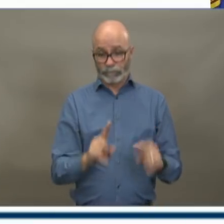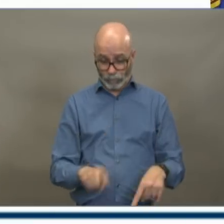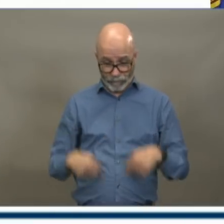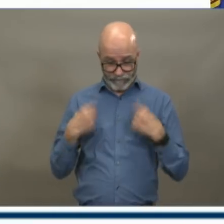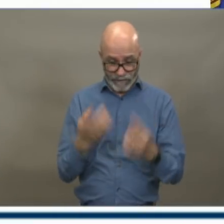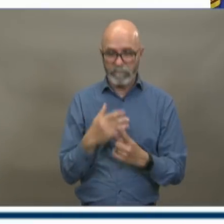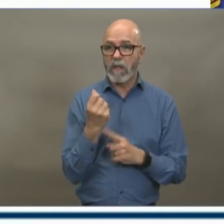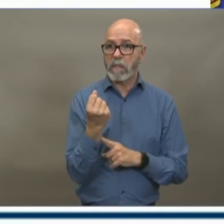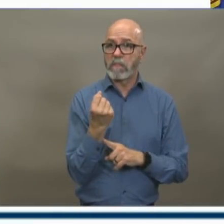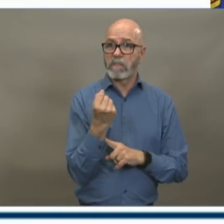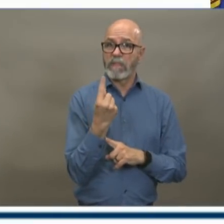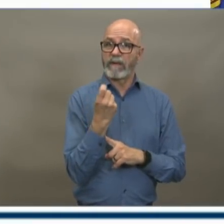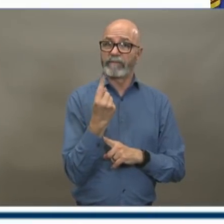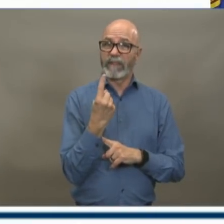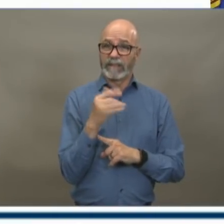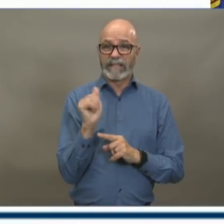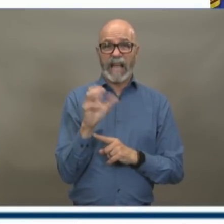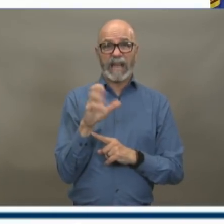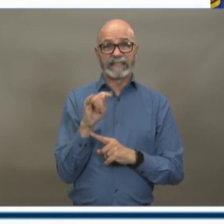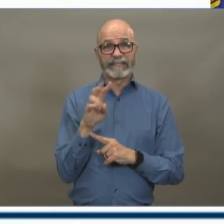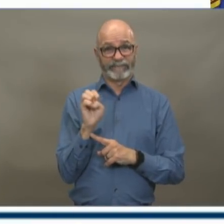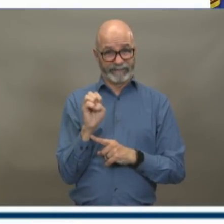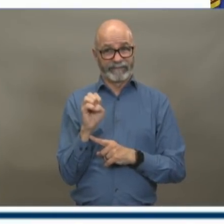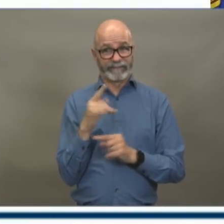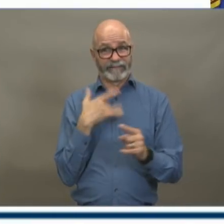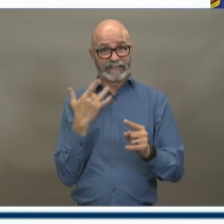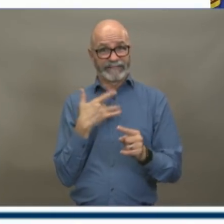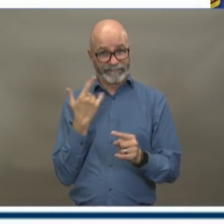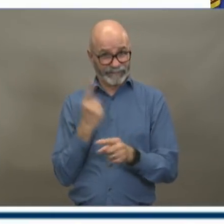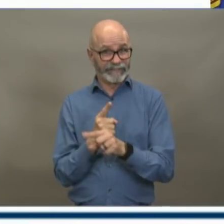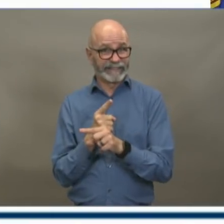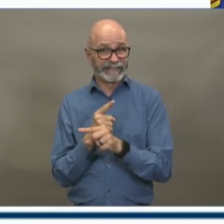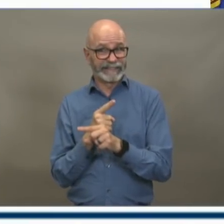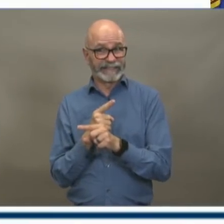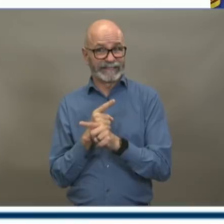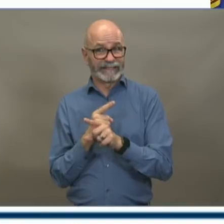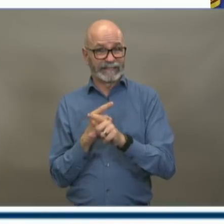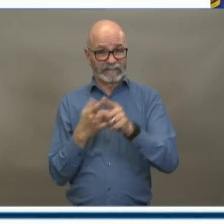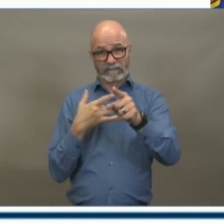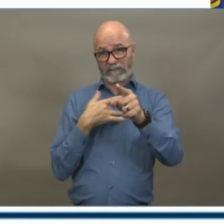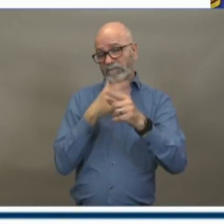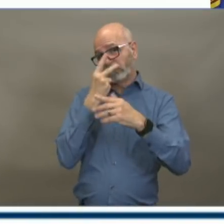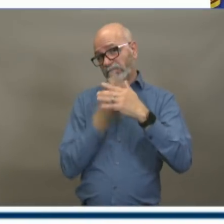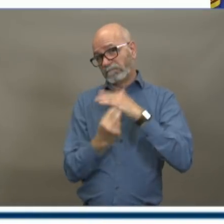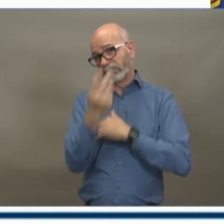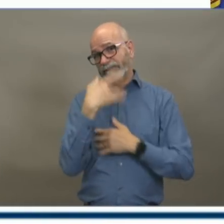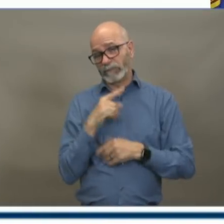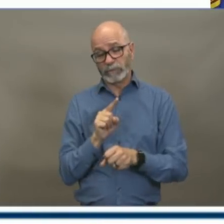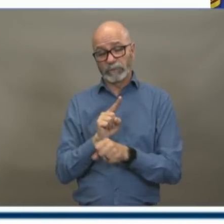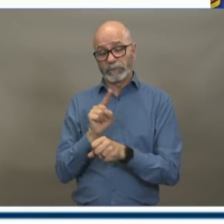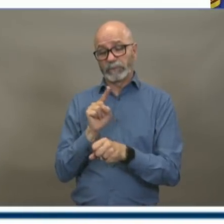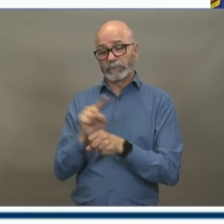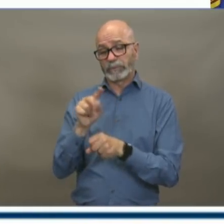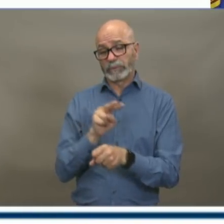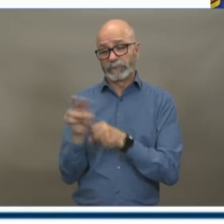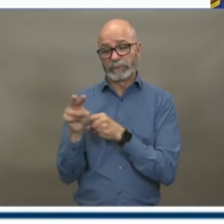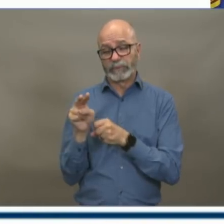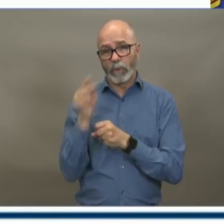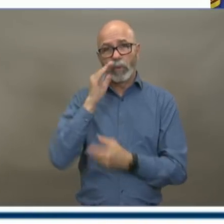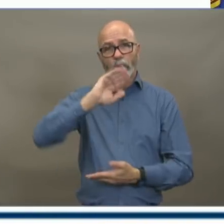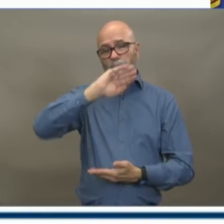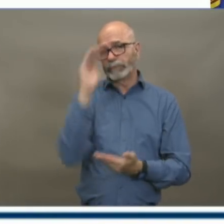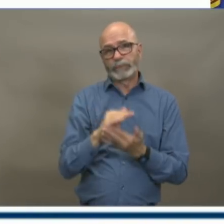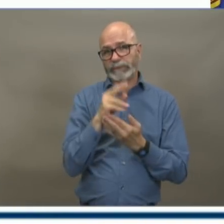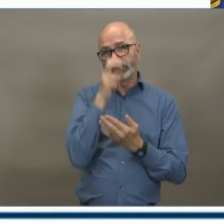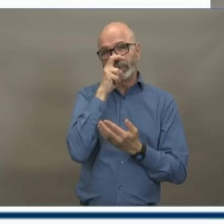of altered restrictions might Nova Scotians expect in the coming weeks if levels stay as they do right now?